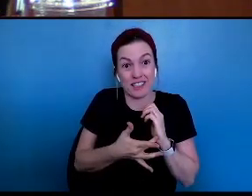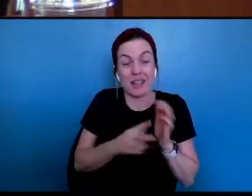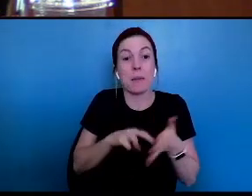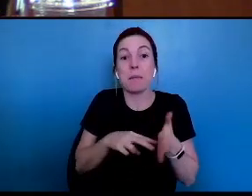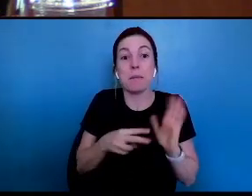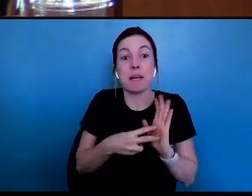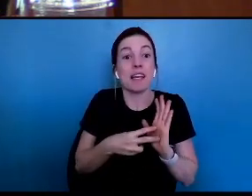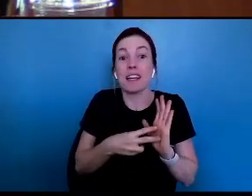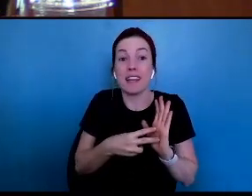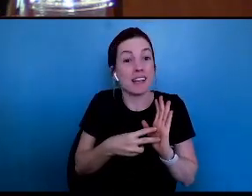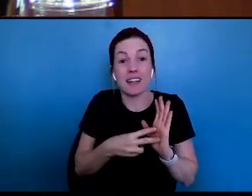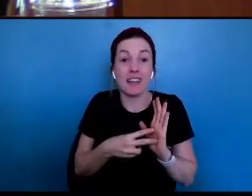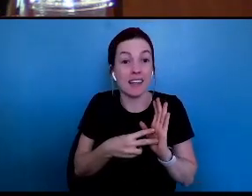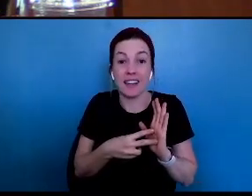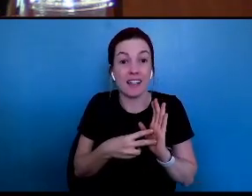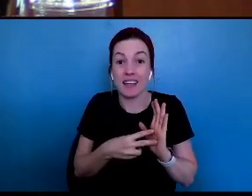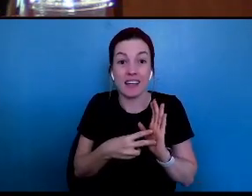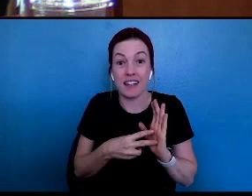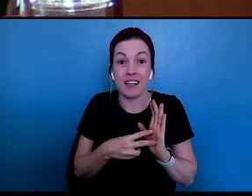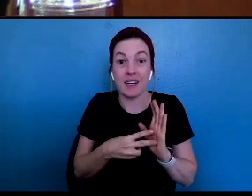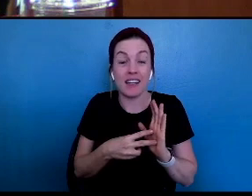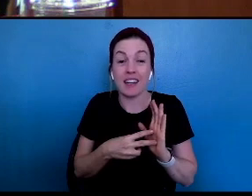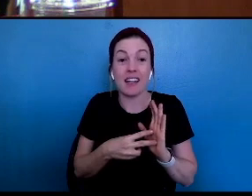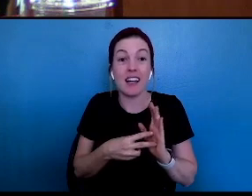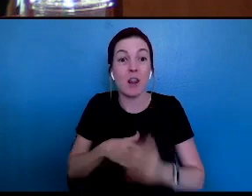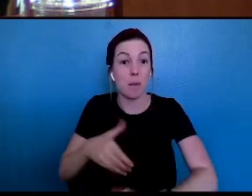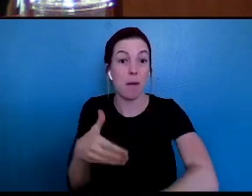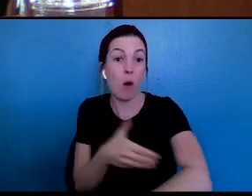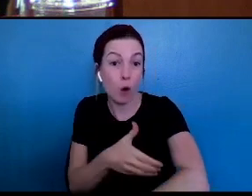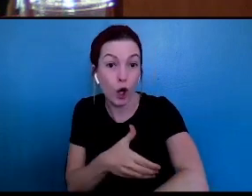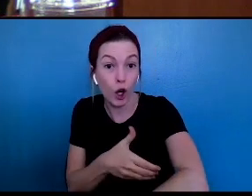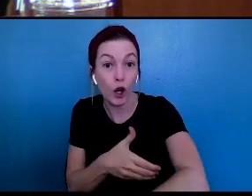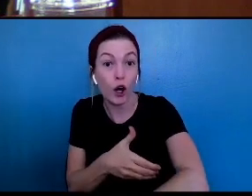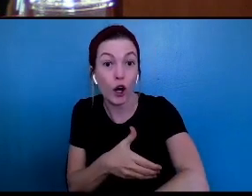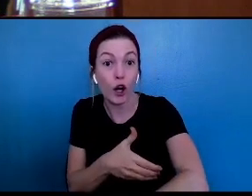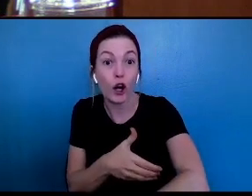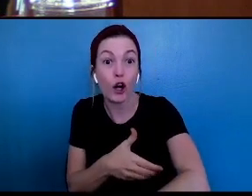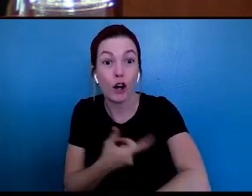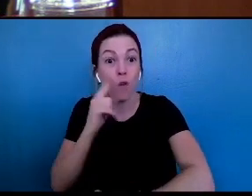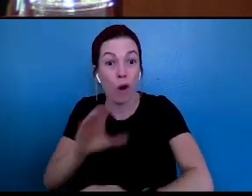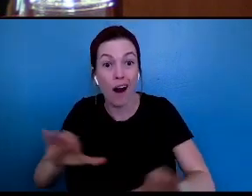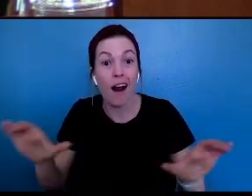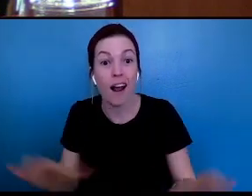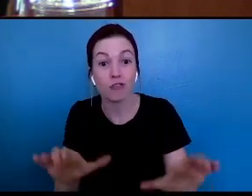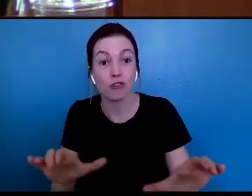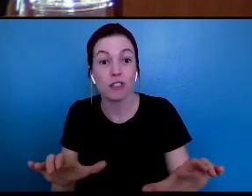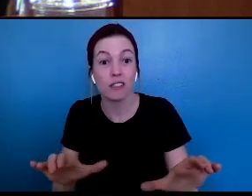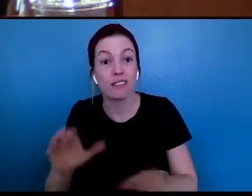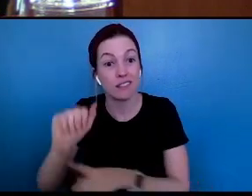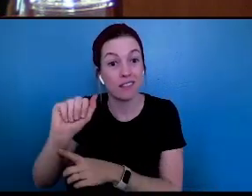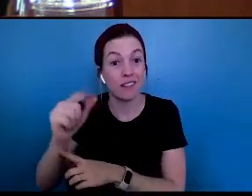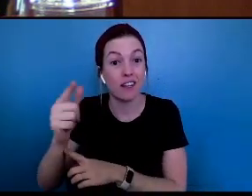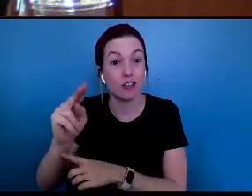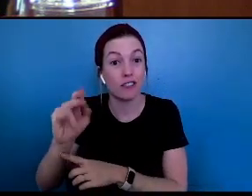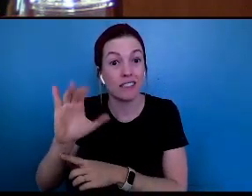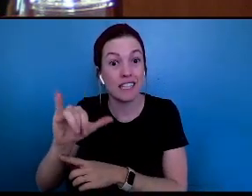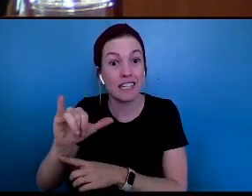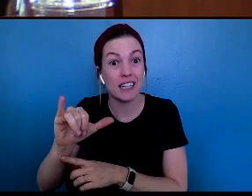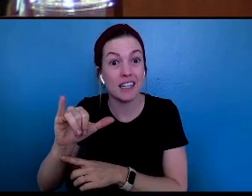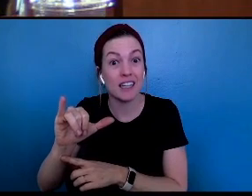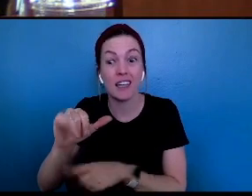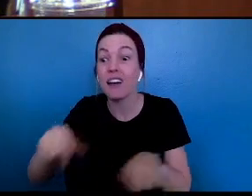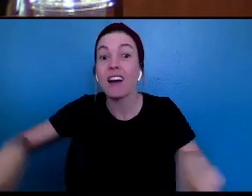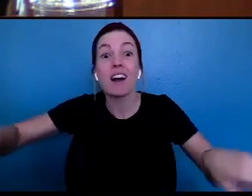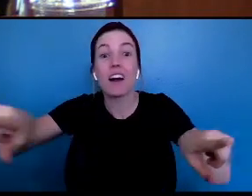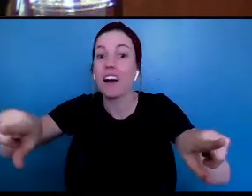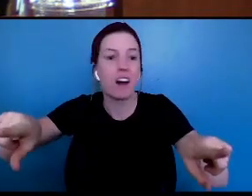which that the agency, that is to say the ability to do some direct action, is diminished, because